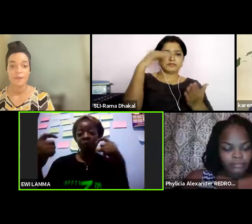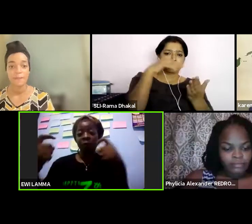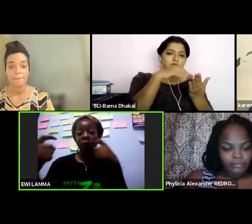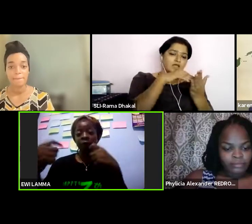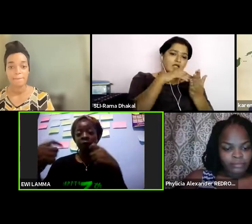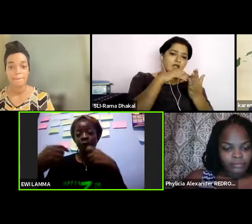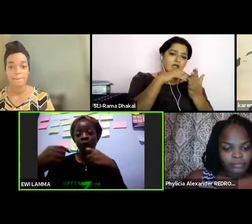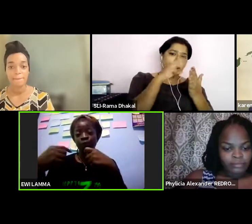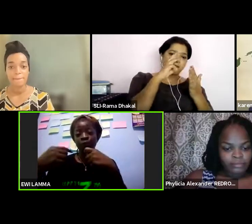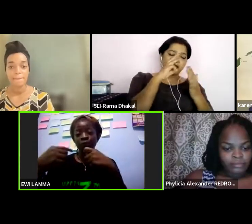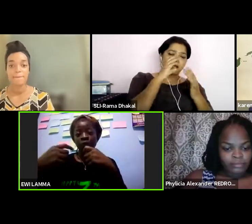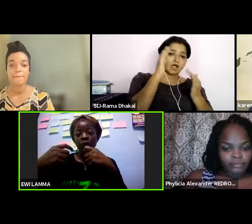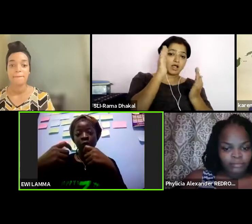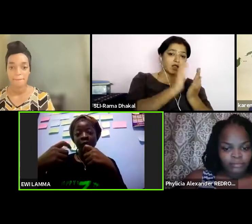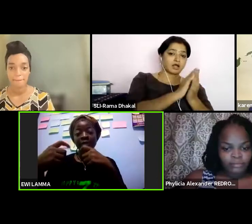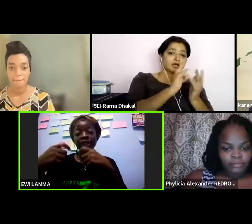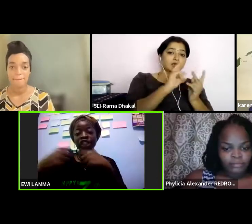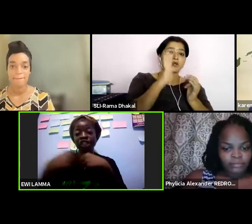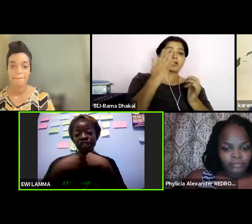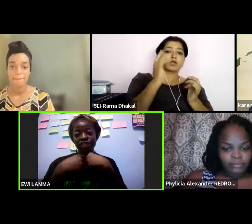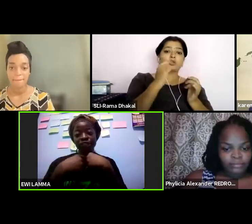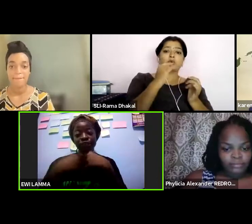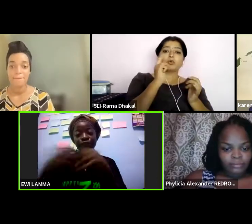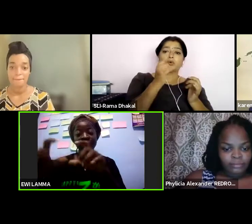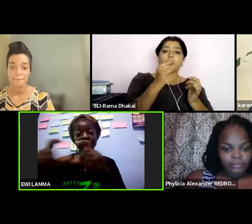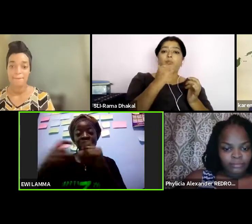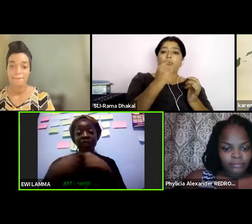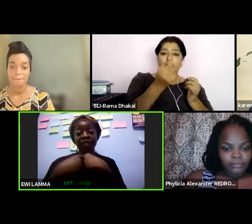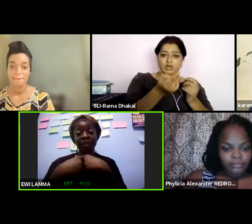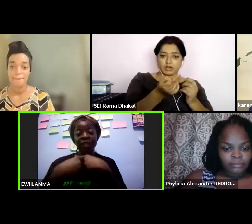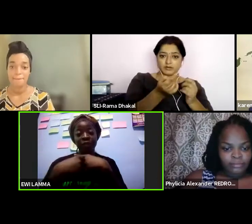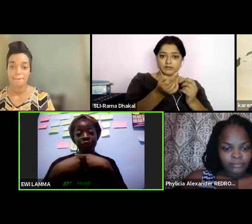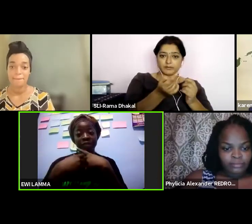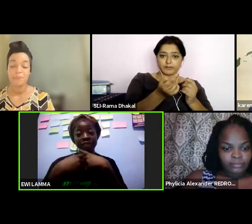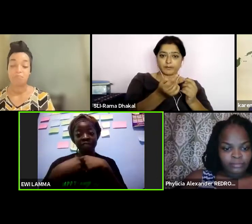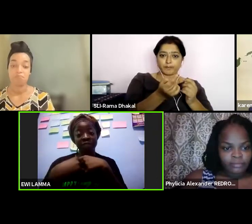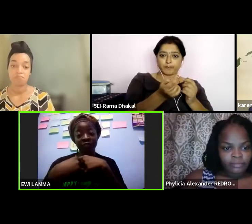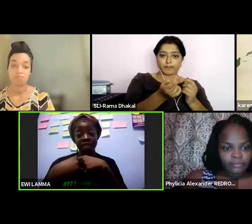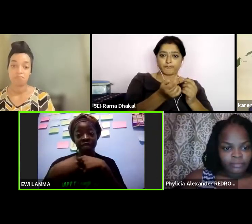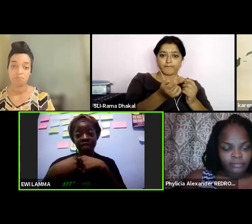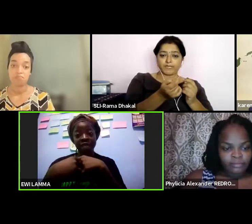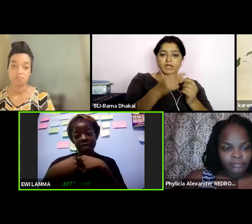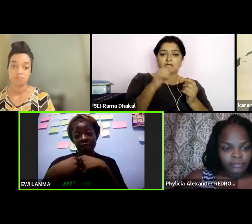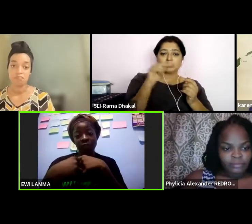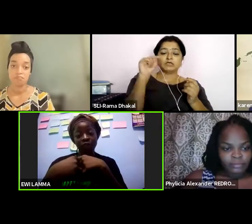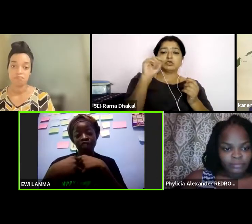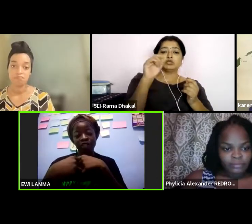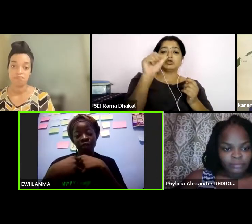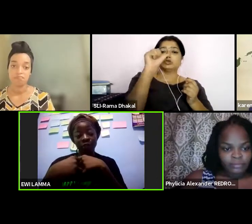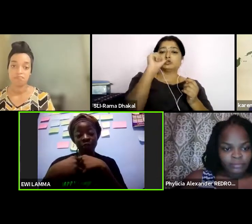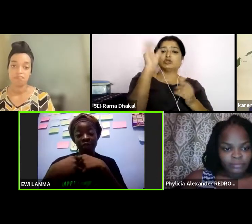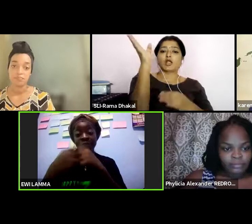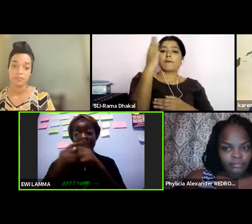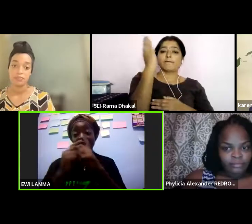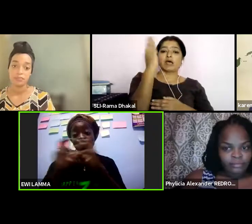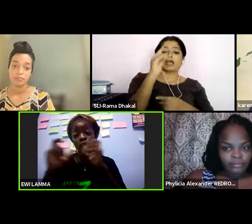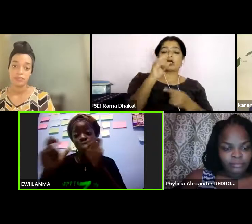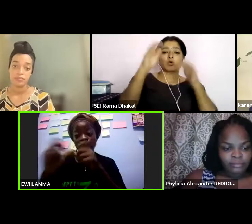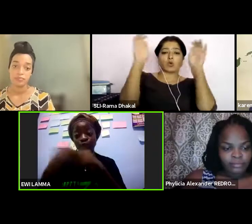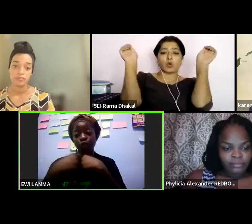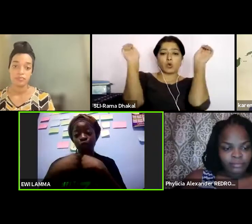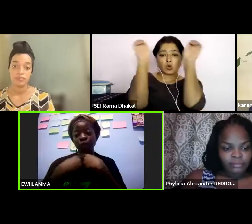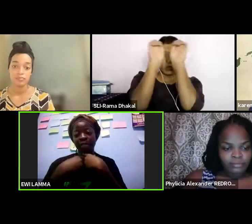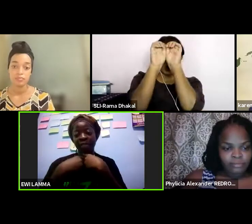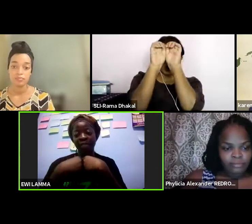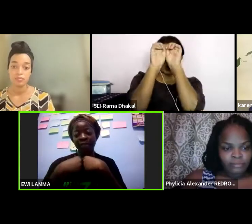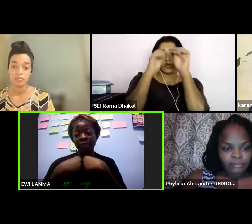aspects of climate change is human trafficking and modern day slavery, which we barely look